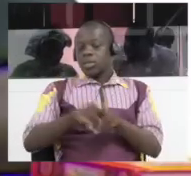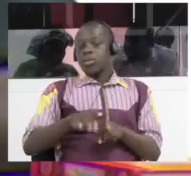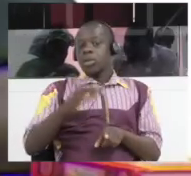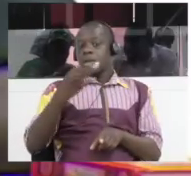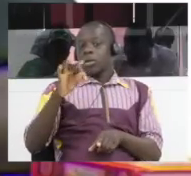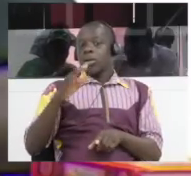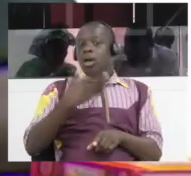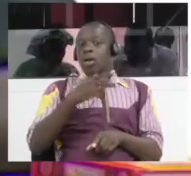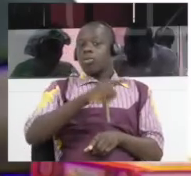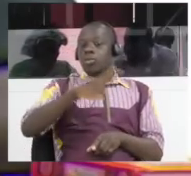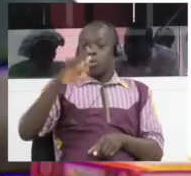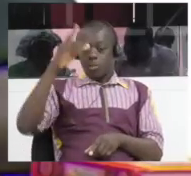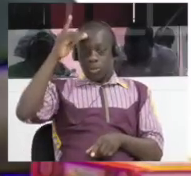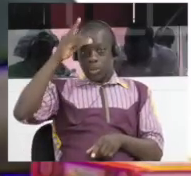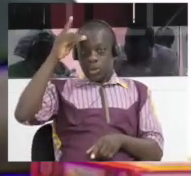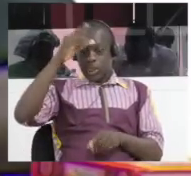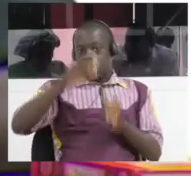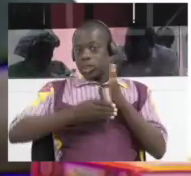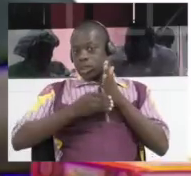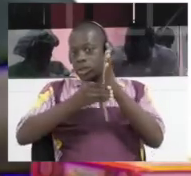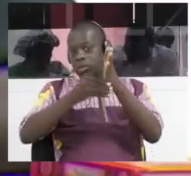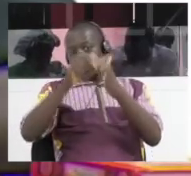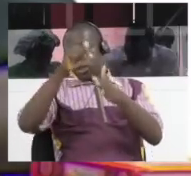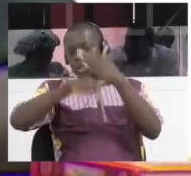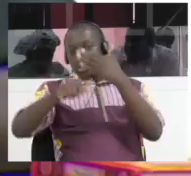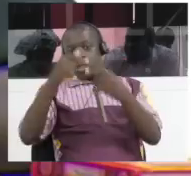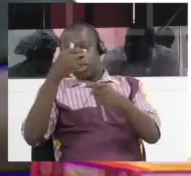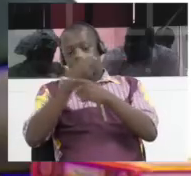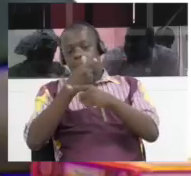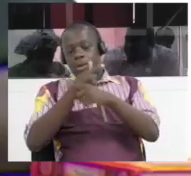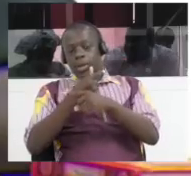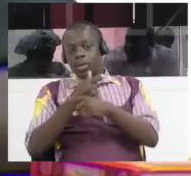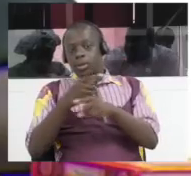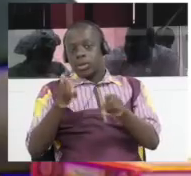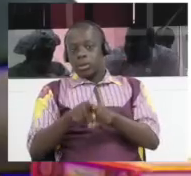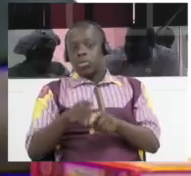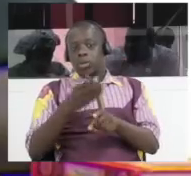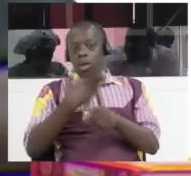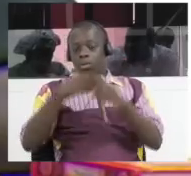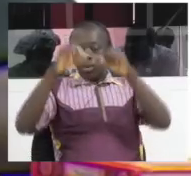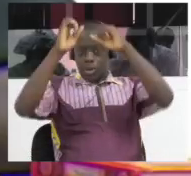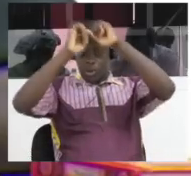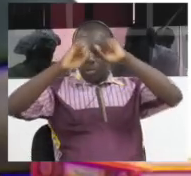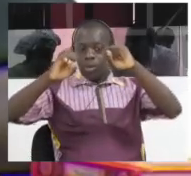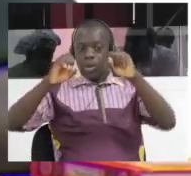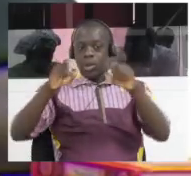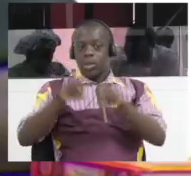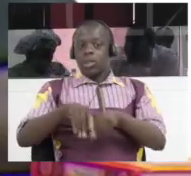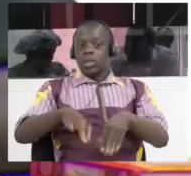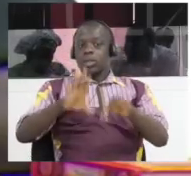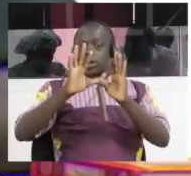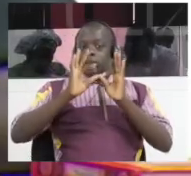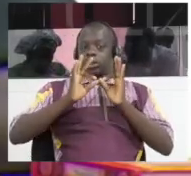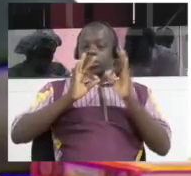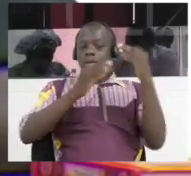is determined that there is no more political leadership in the country, we should institute a government to take